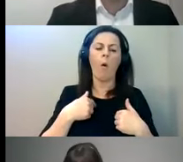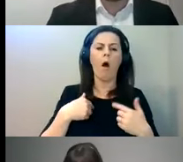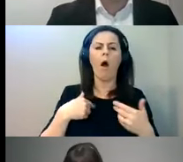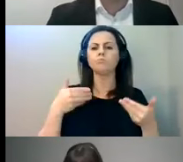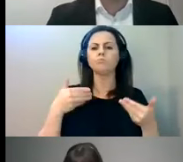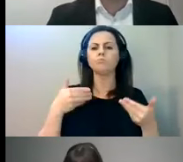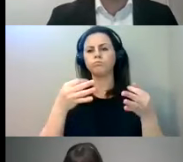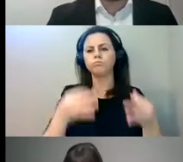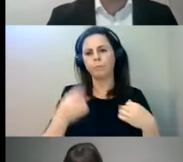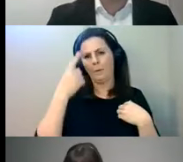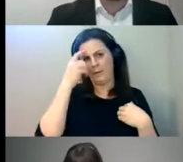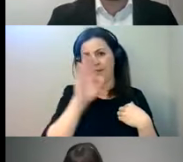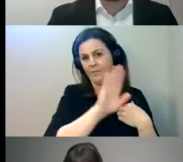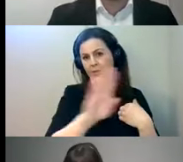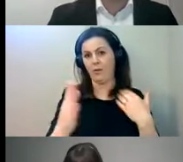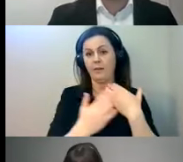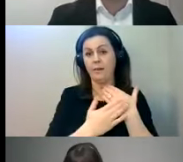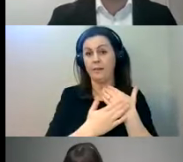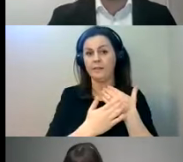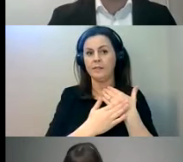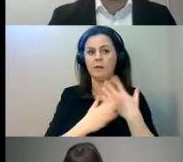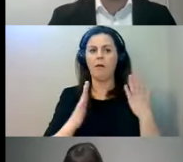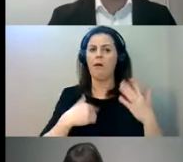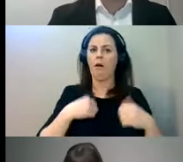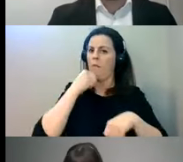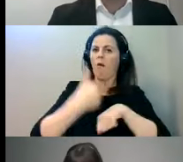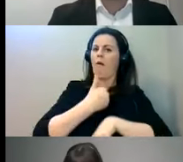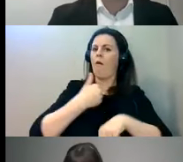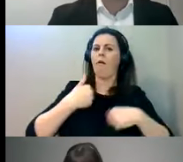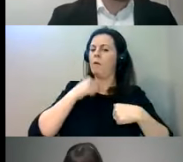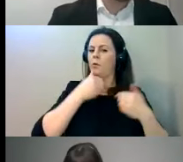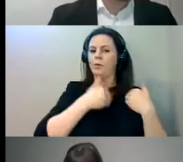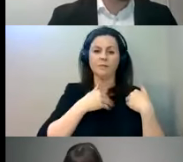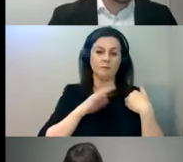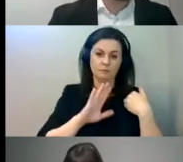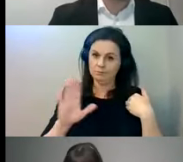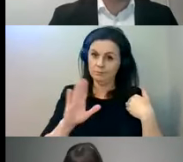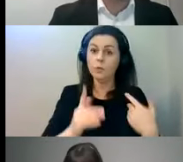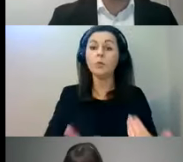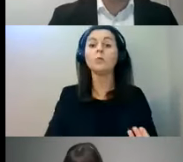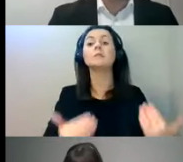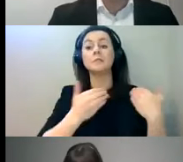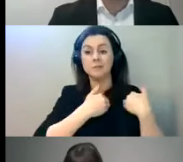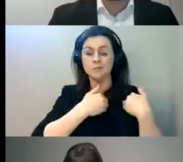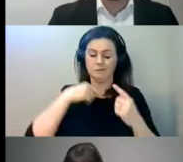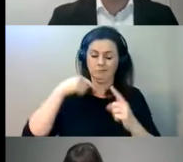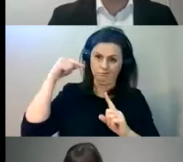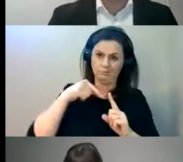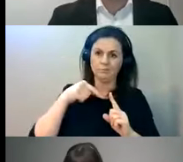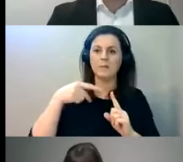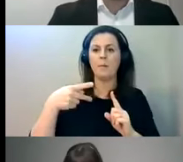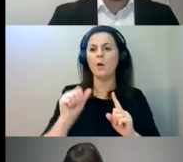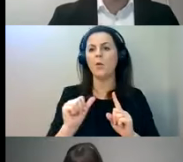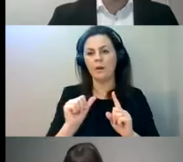of advice they received from the outside and therefore shouldn't be held liable. The buck really does stop with the attorney. And